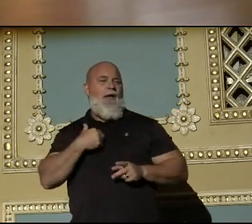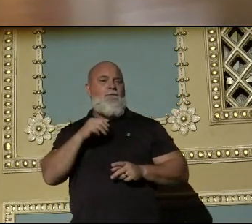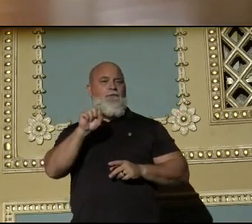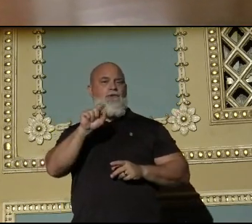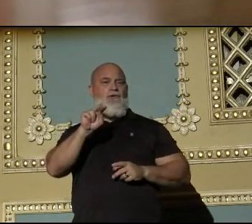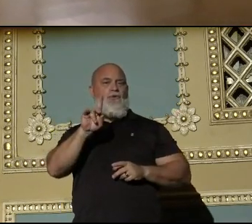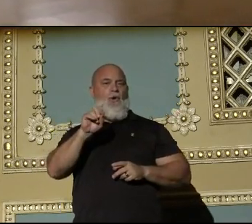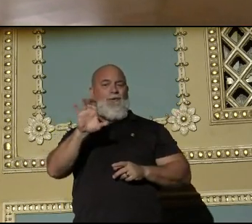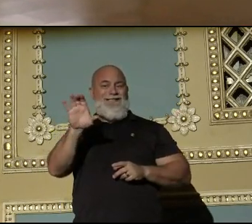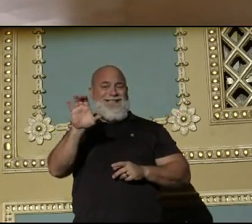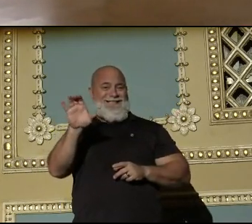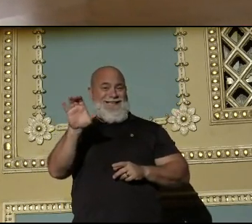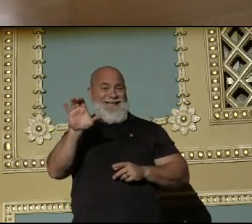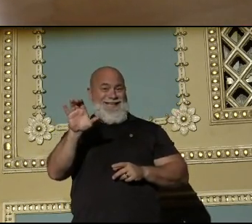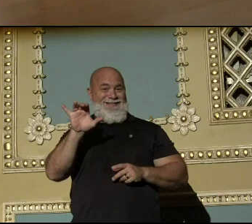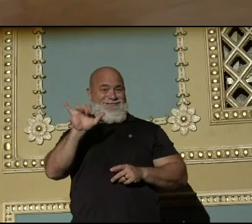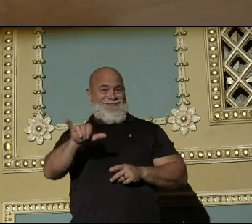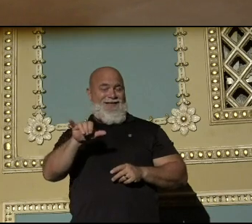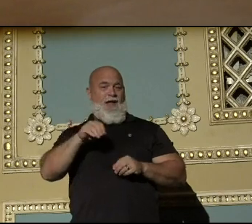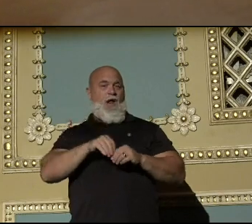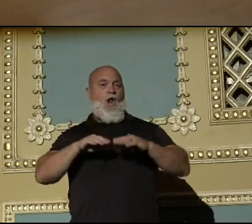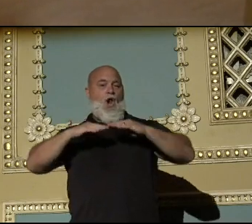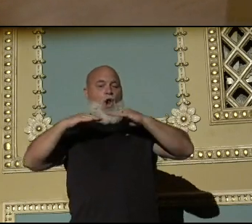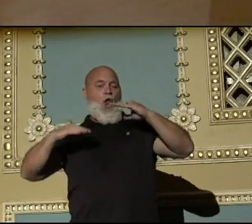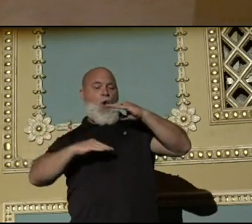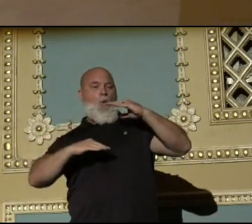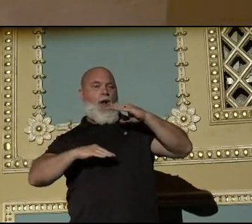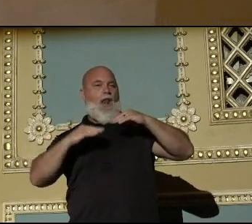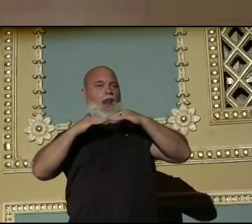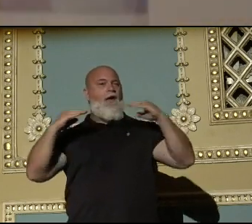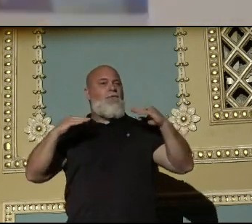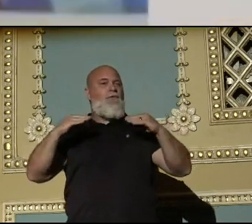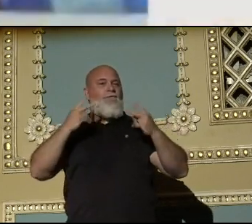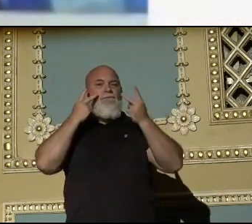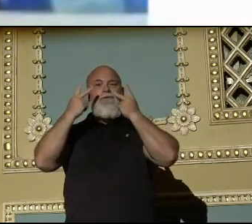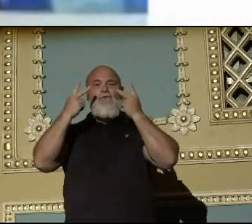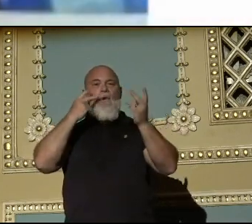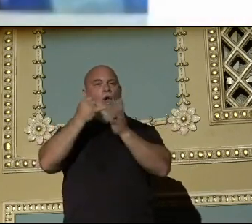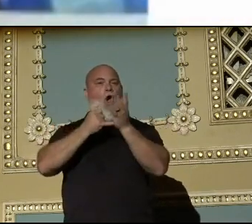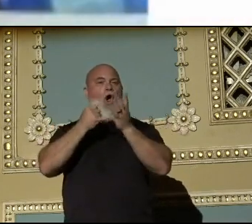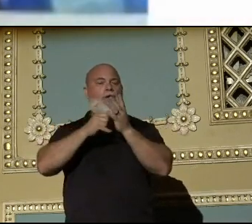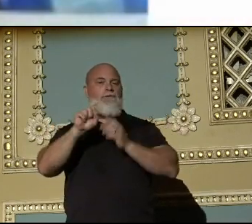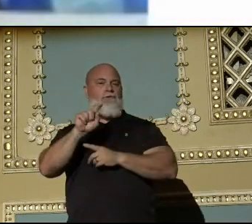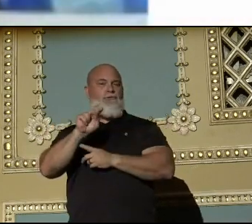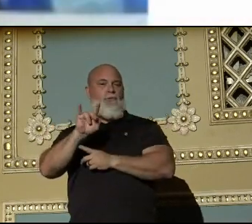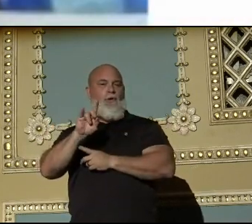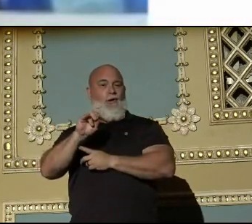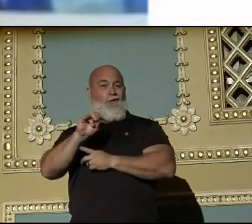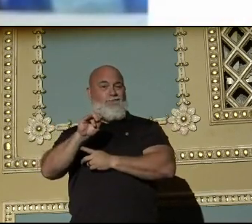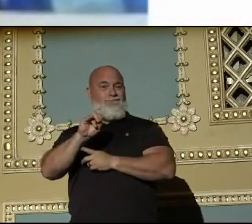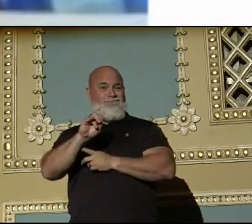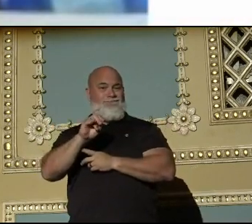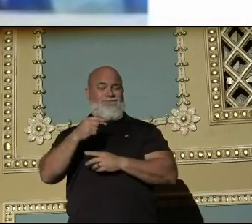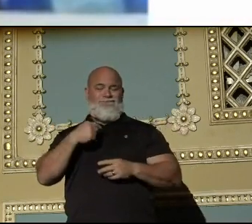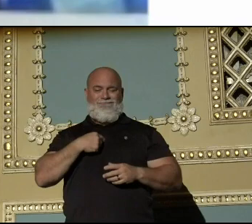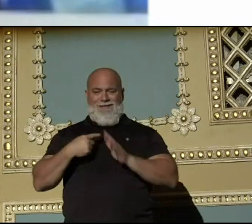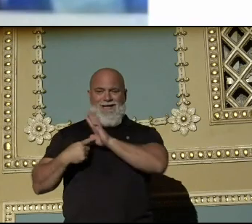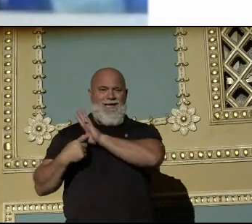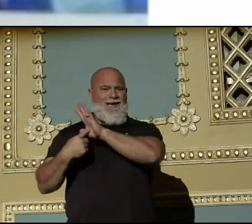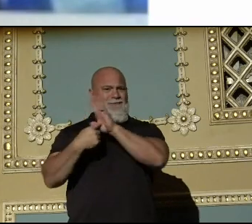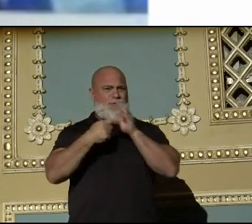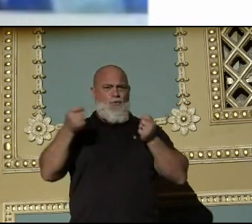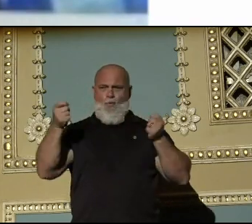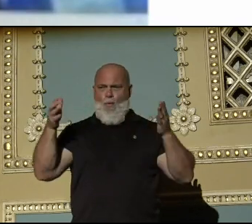is located in our lower level in the Visual Arts Studios. And so on top of being an exhibitions coordinator, I